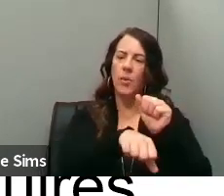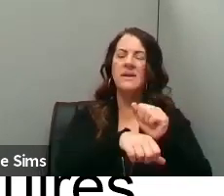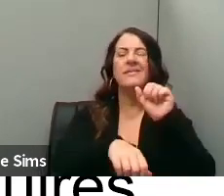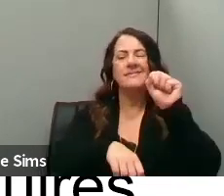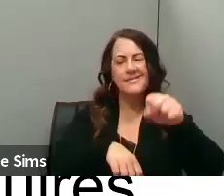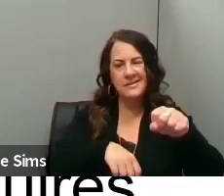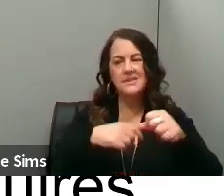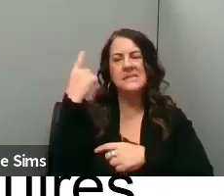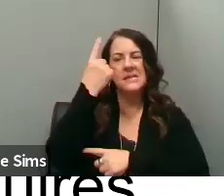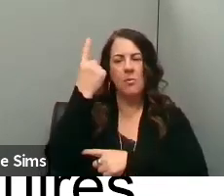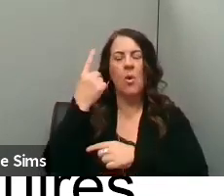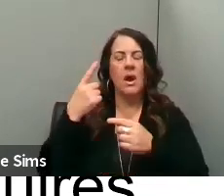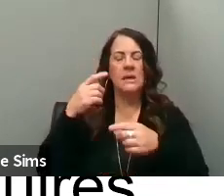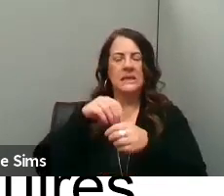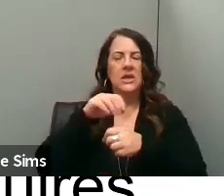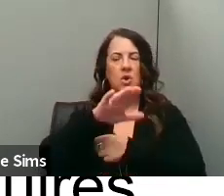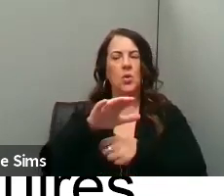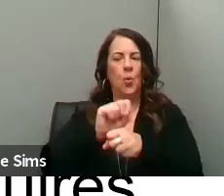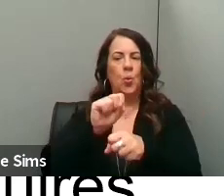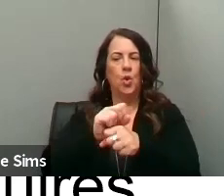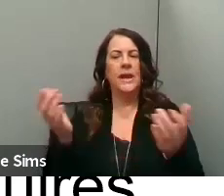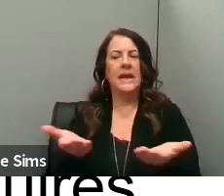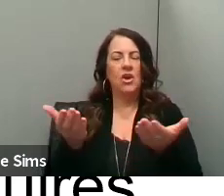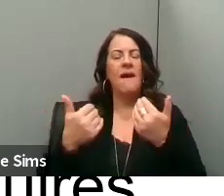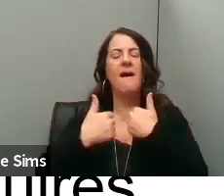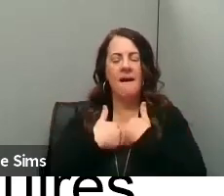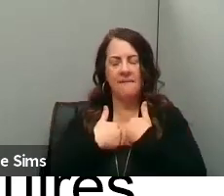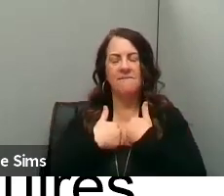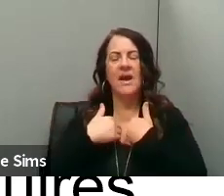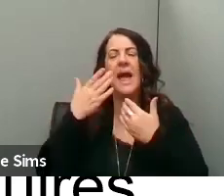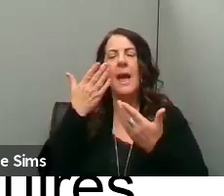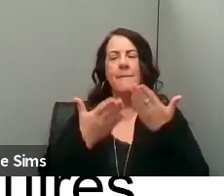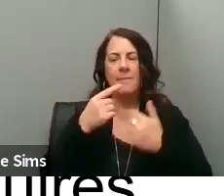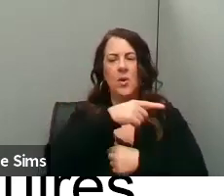are aware they have been exposed to COVID-19.